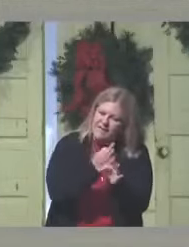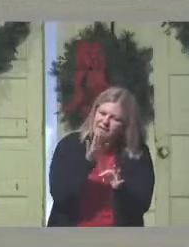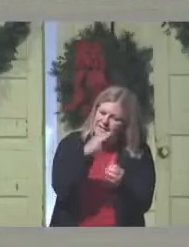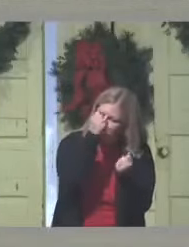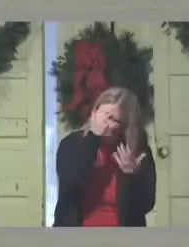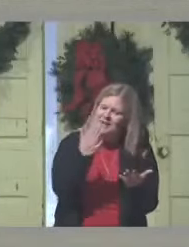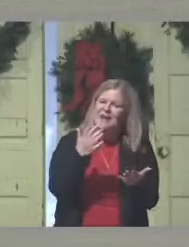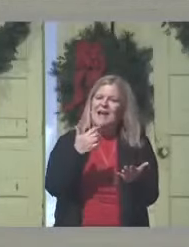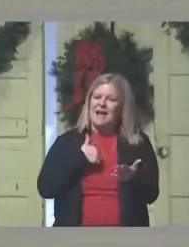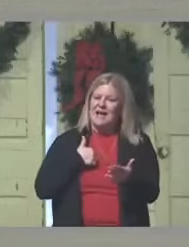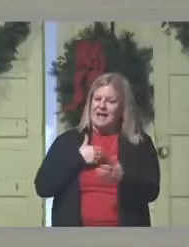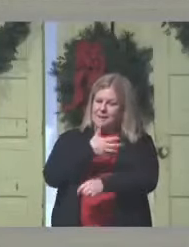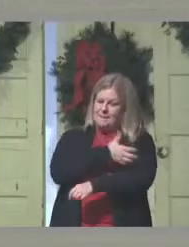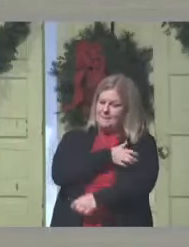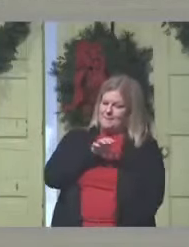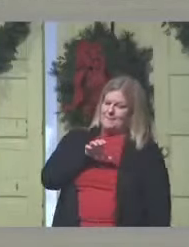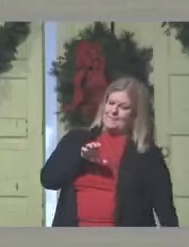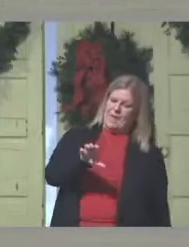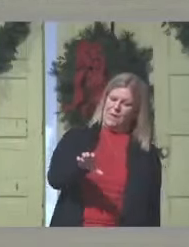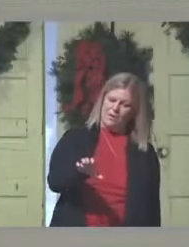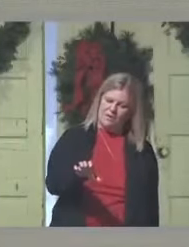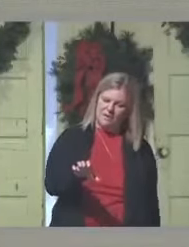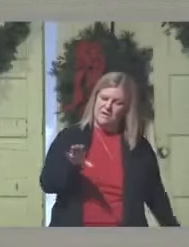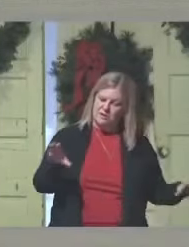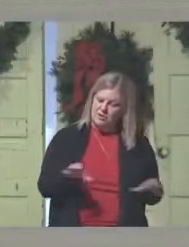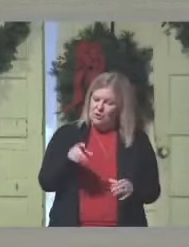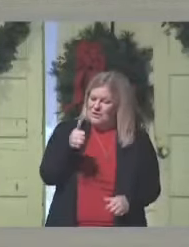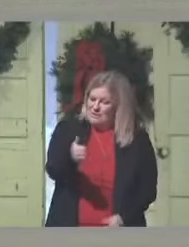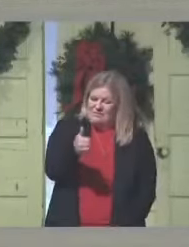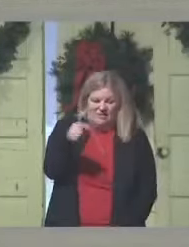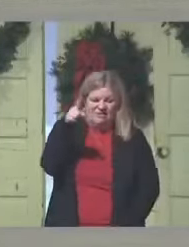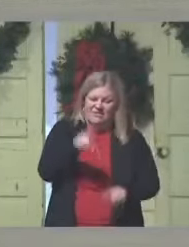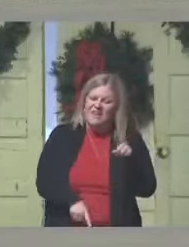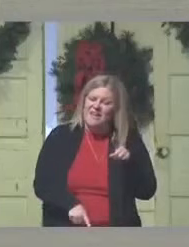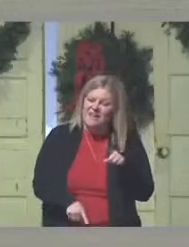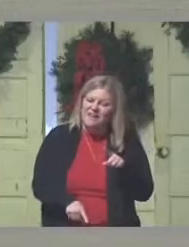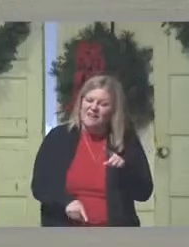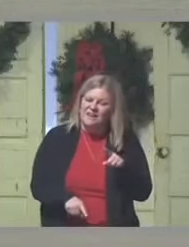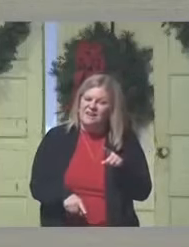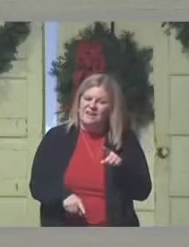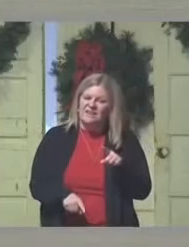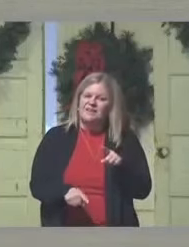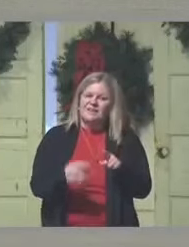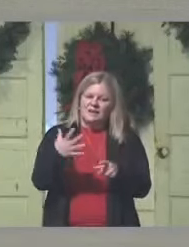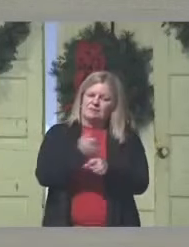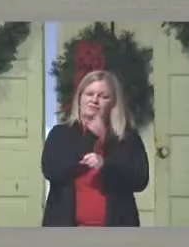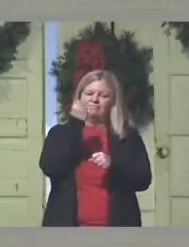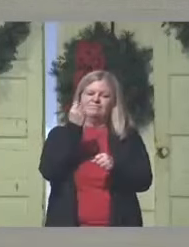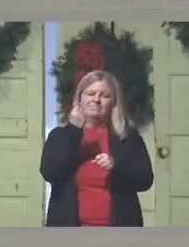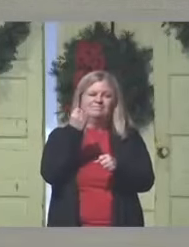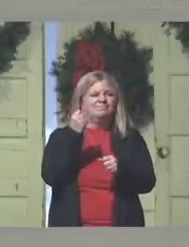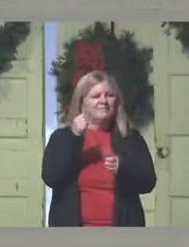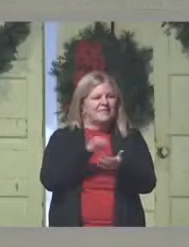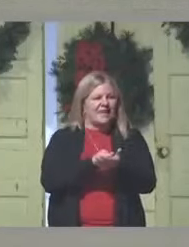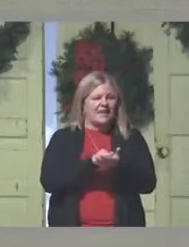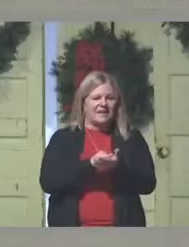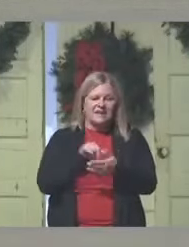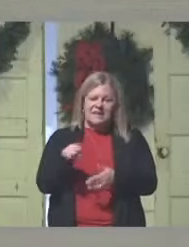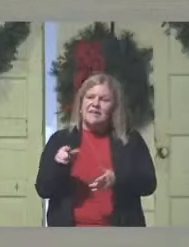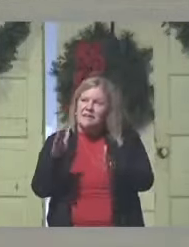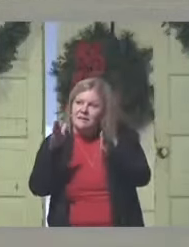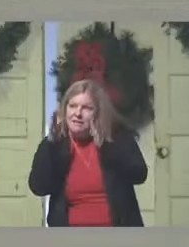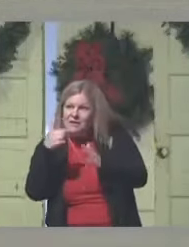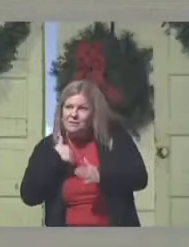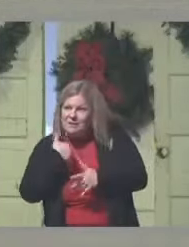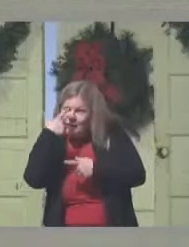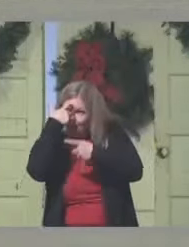obedience, I empowered John to do what John could not do on his own, to overcome the hill. John listened to me,